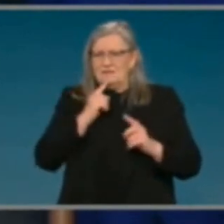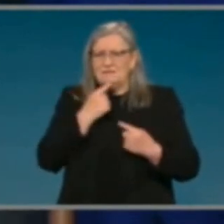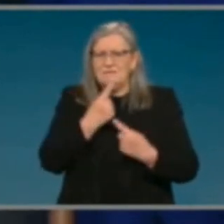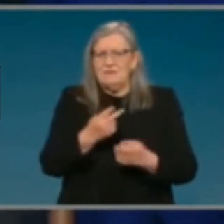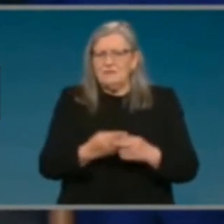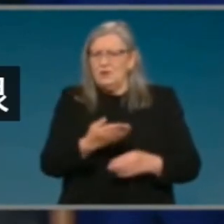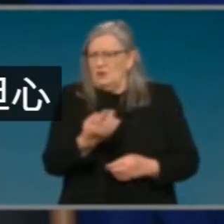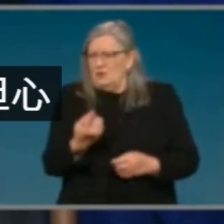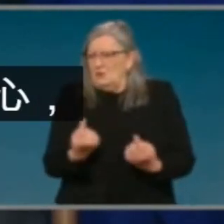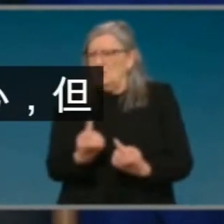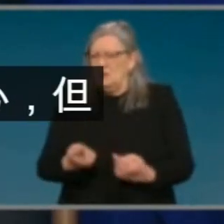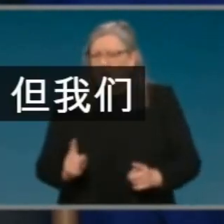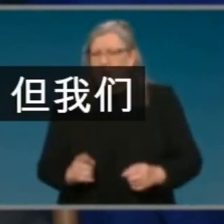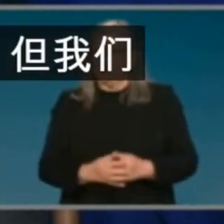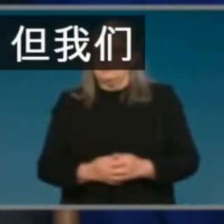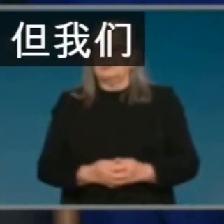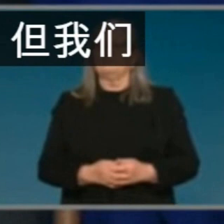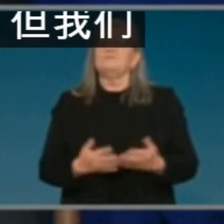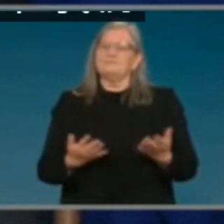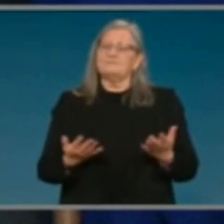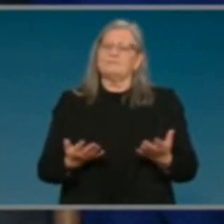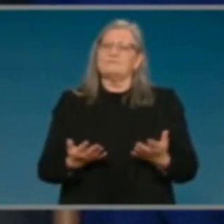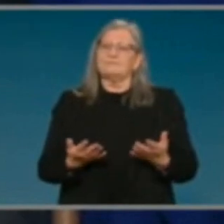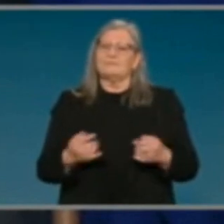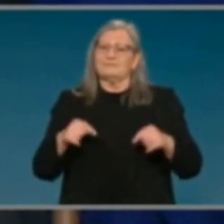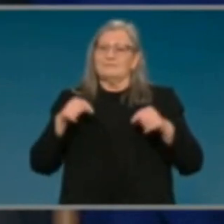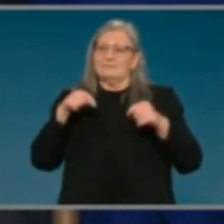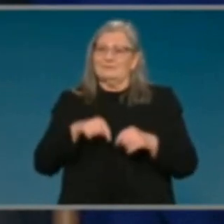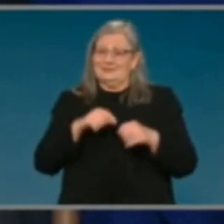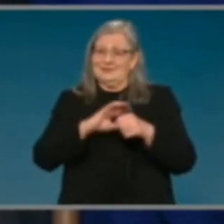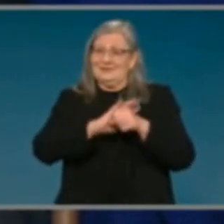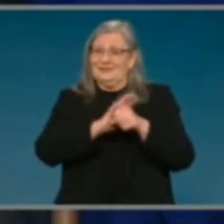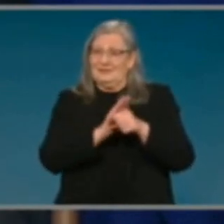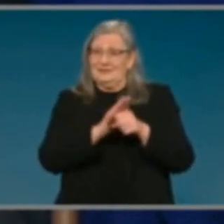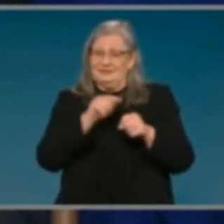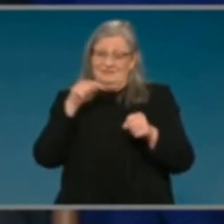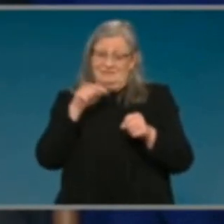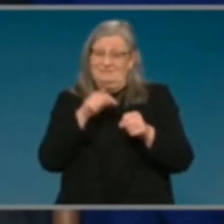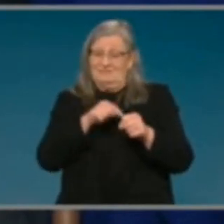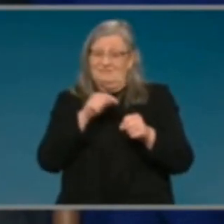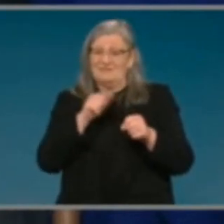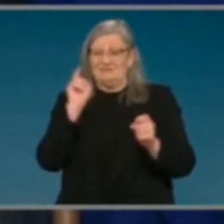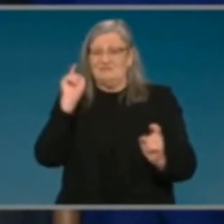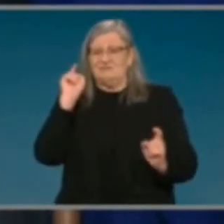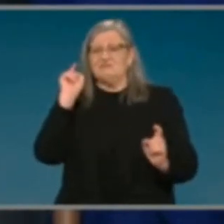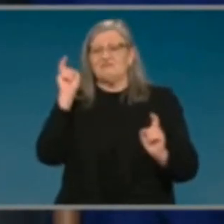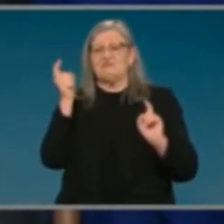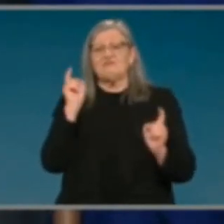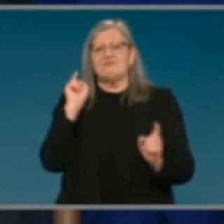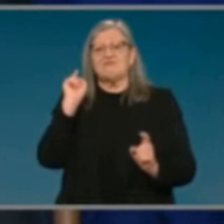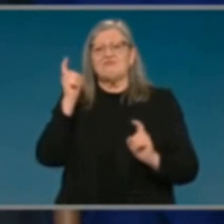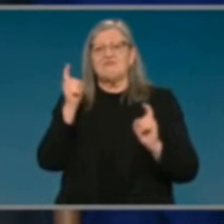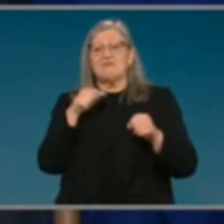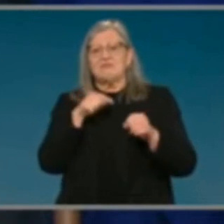concern because we are concerned, but we are seeking further advice and information, as we've said. It is not clear at this